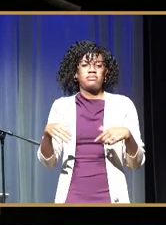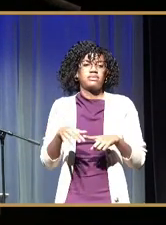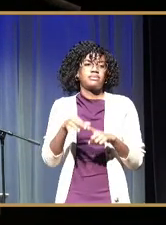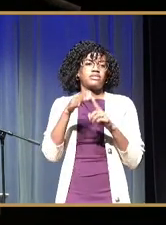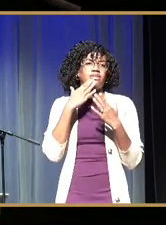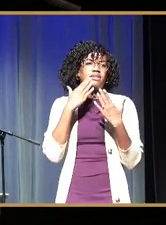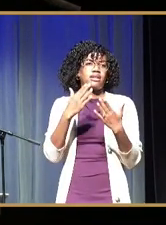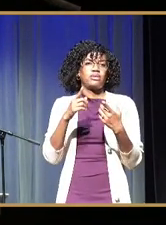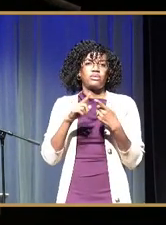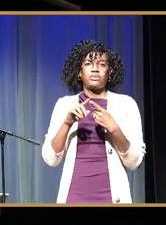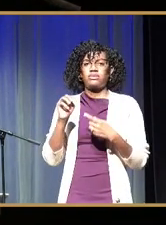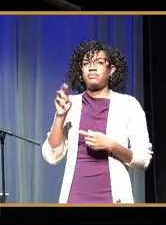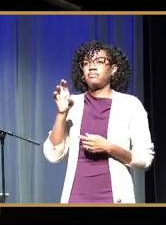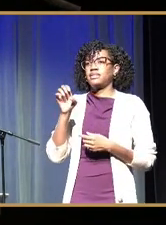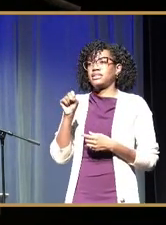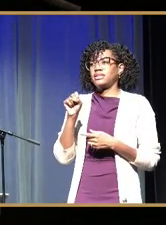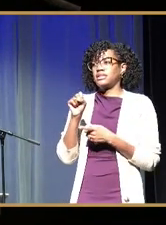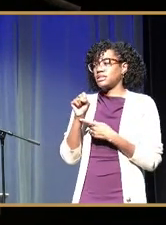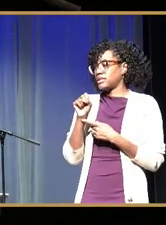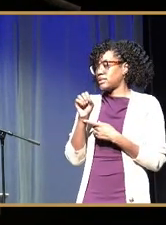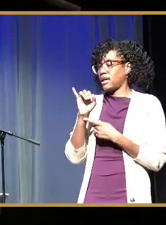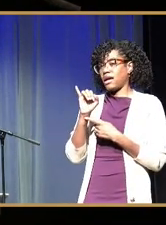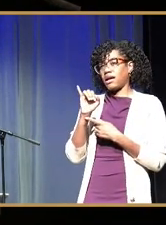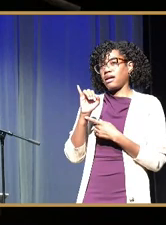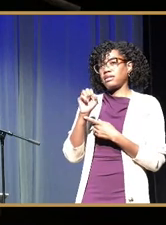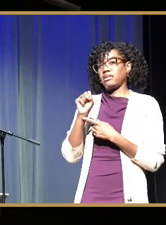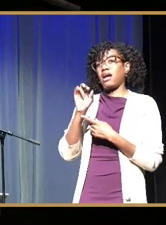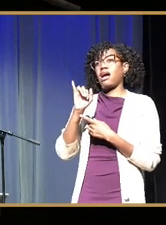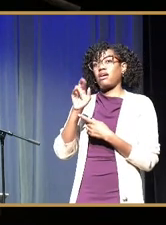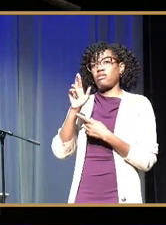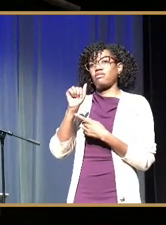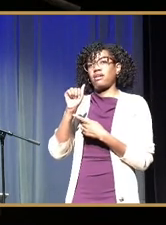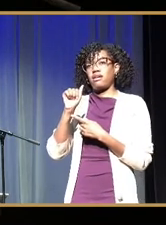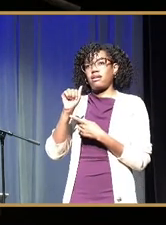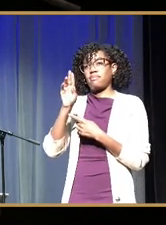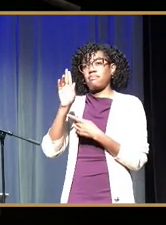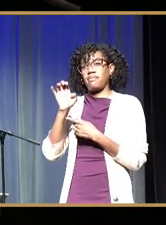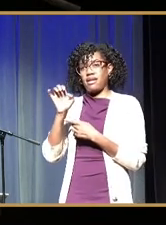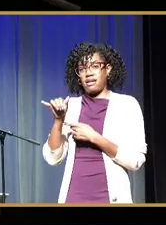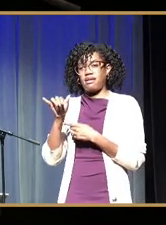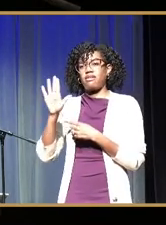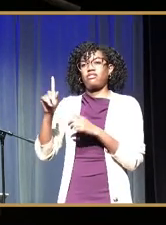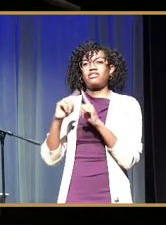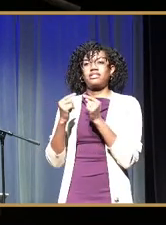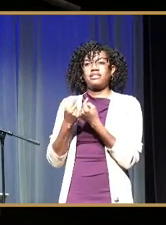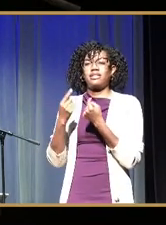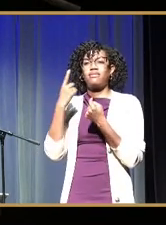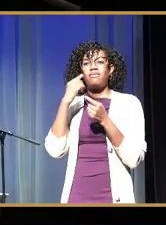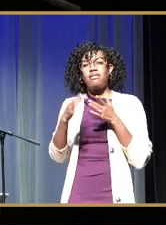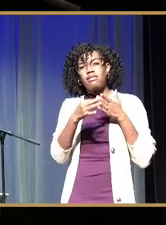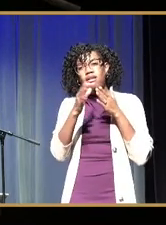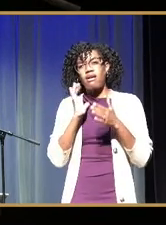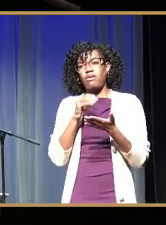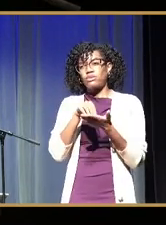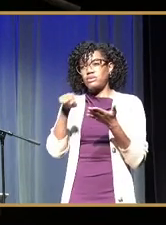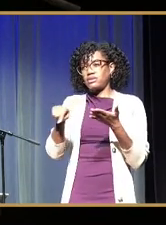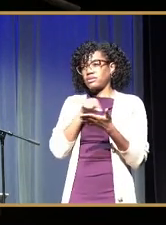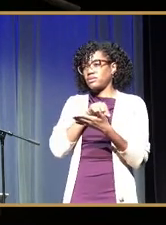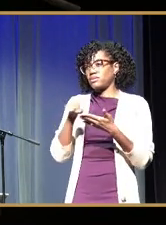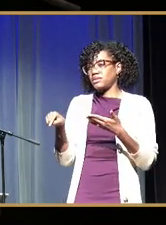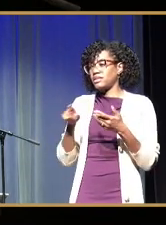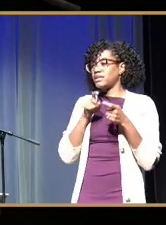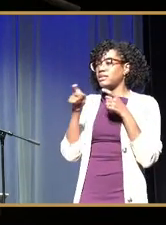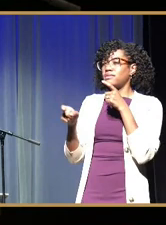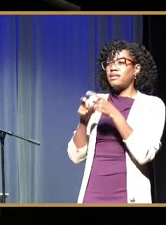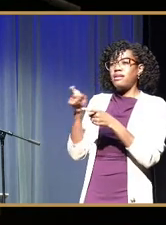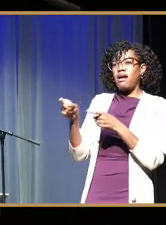you to Mrs. Isara Bay and her team for shepherding our students this week, for giving them